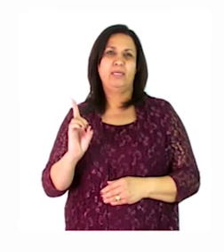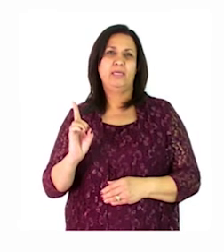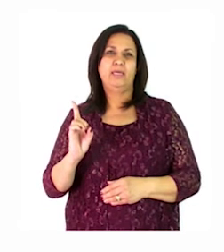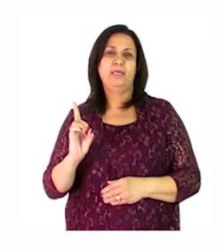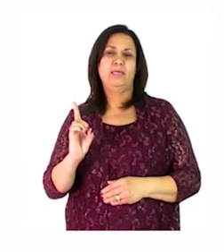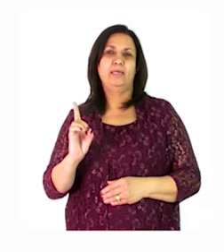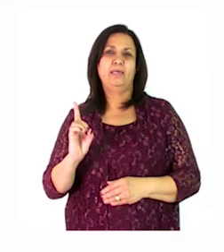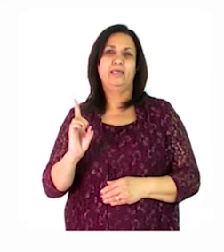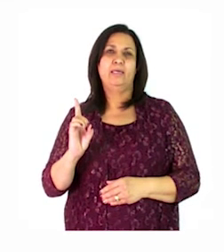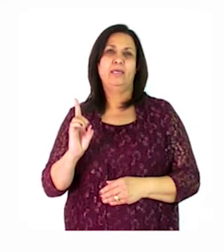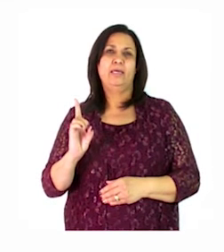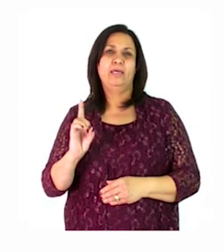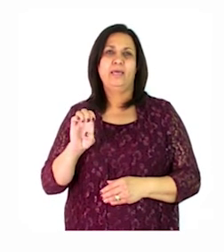D,